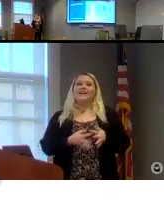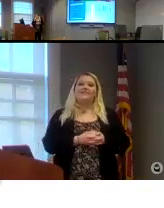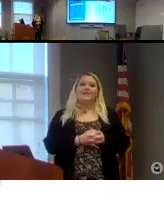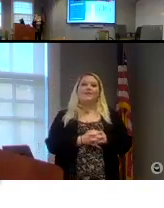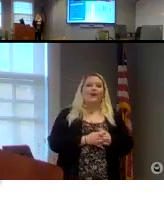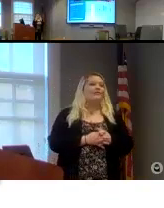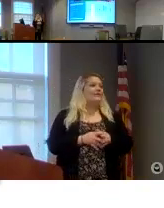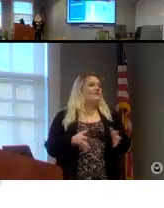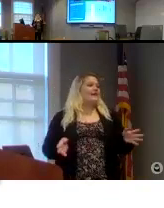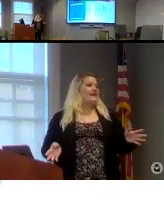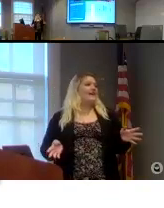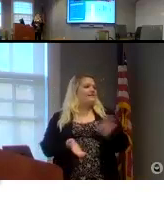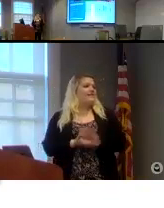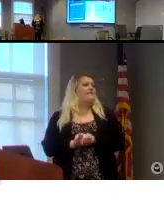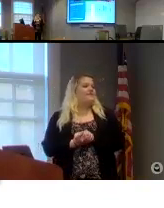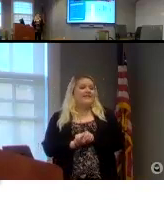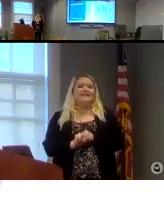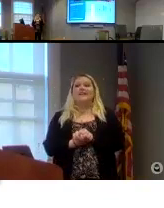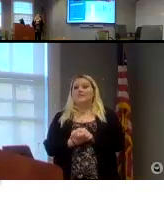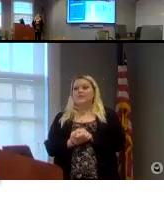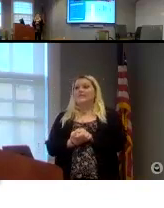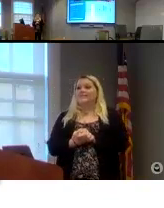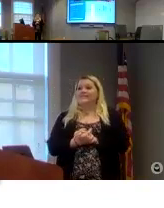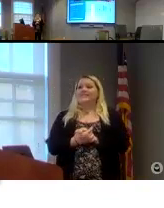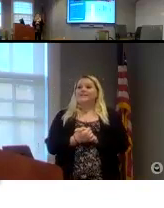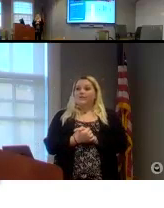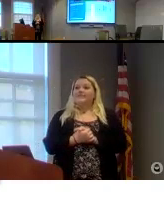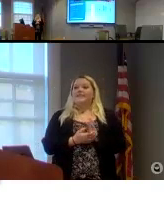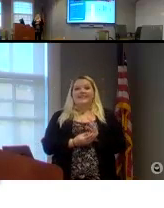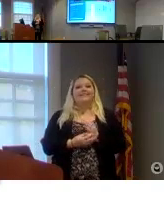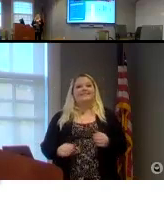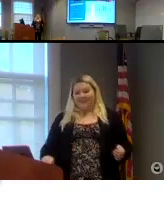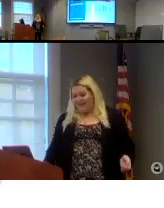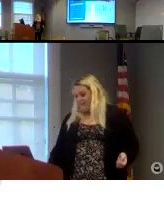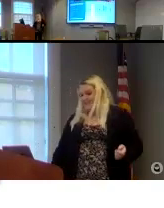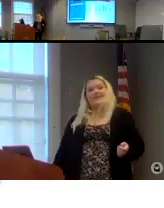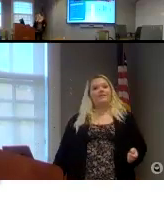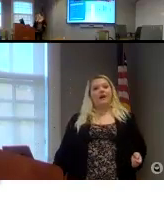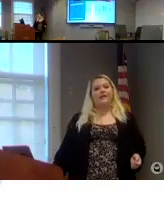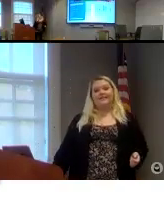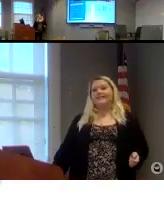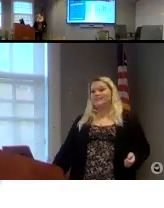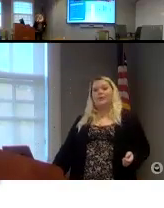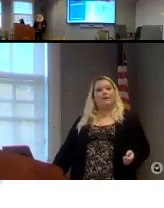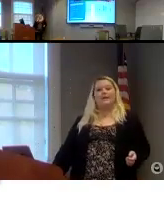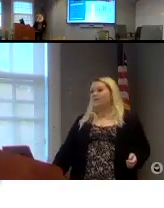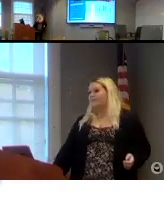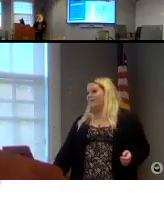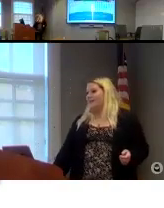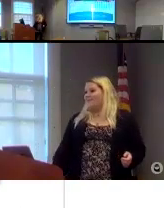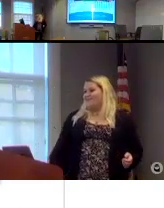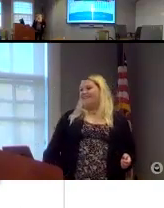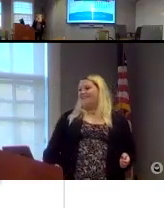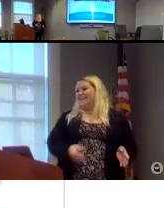places that we looked at. So our final set had 1,700 points on it. It was a lot and broke my